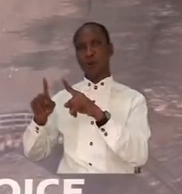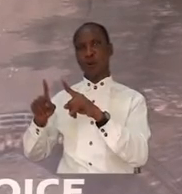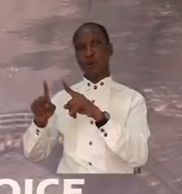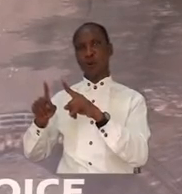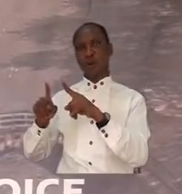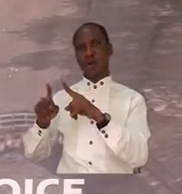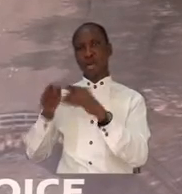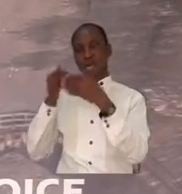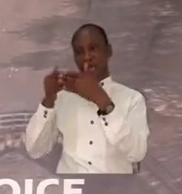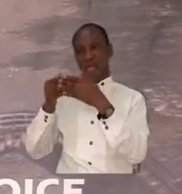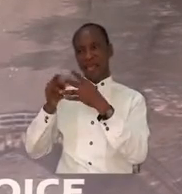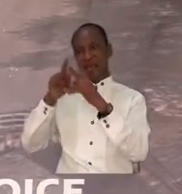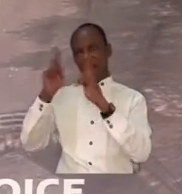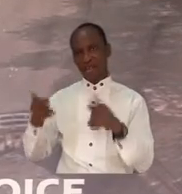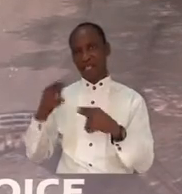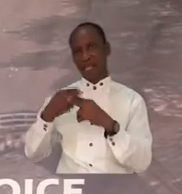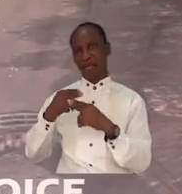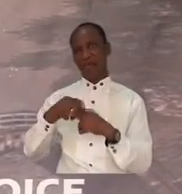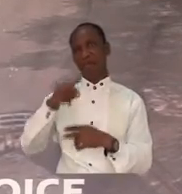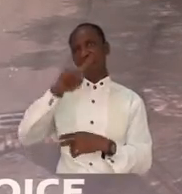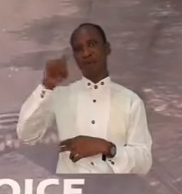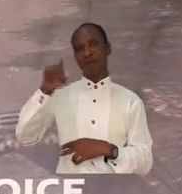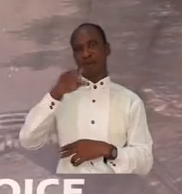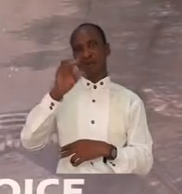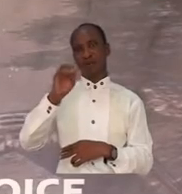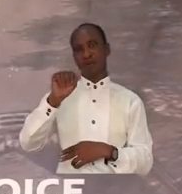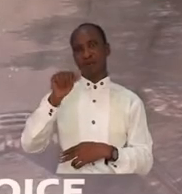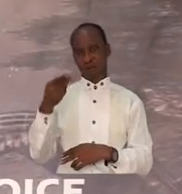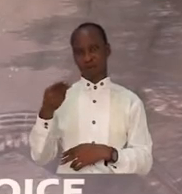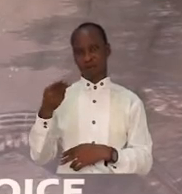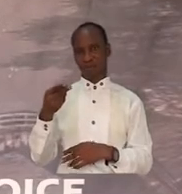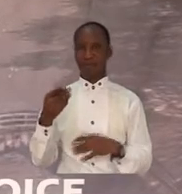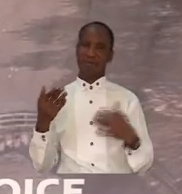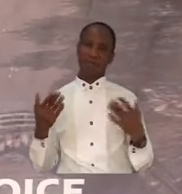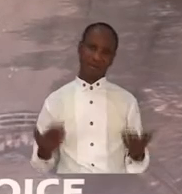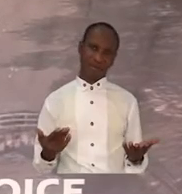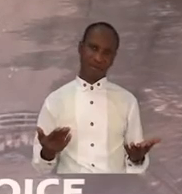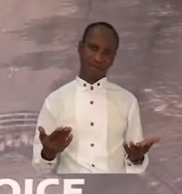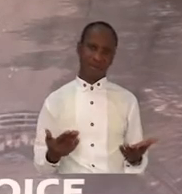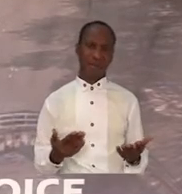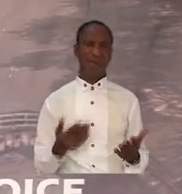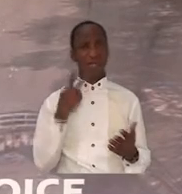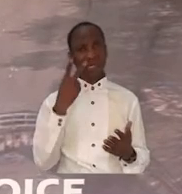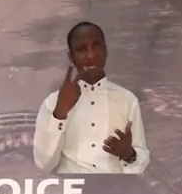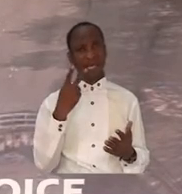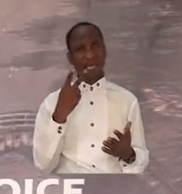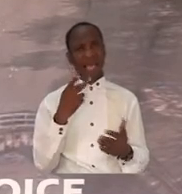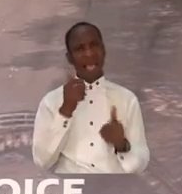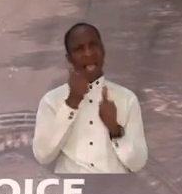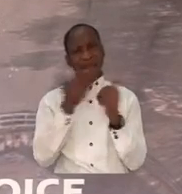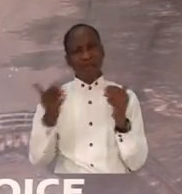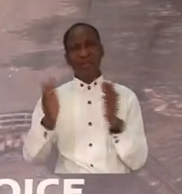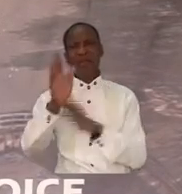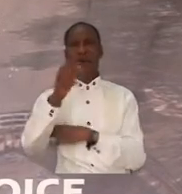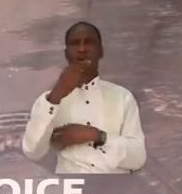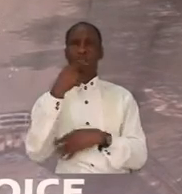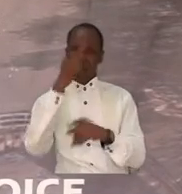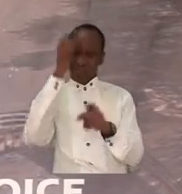ho die na ye hu ha die ye hu ni se onyankopon de o ka no enu na ye